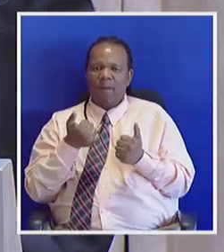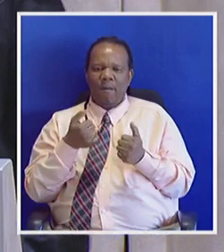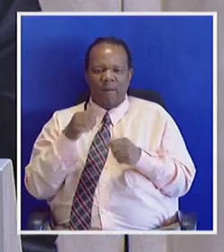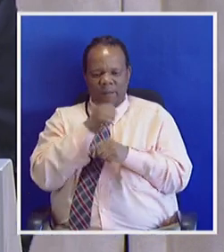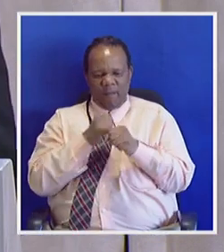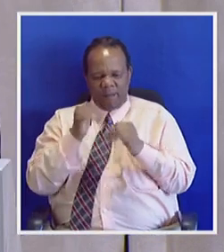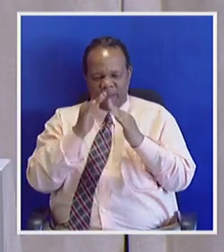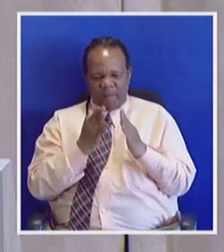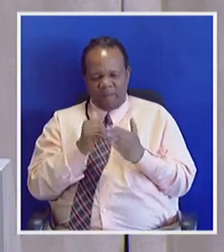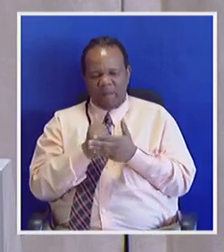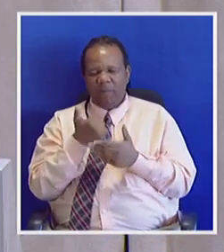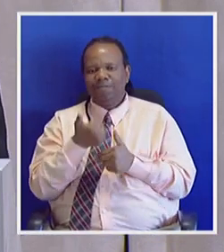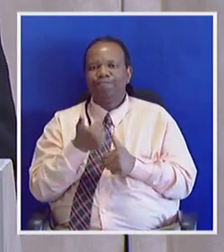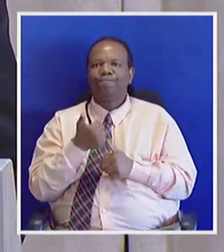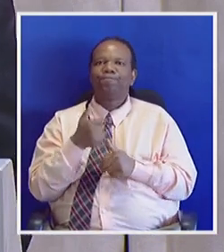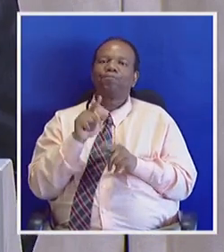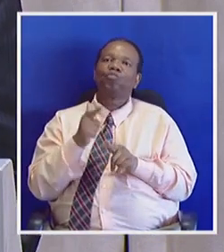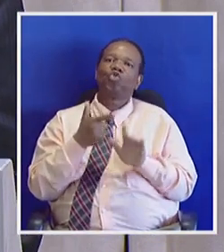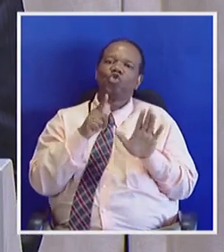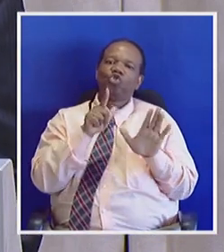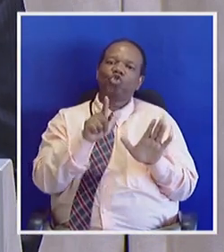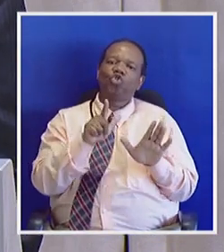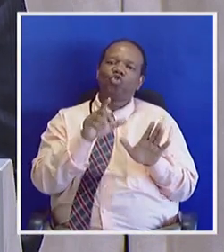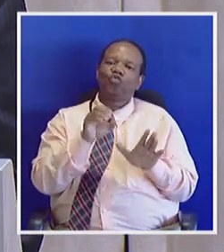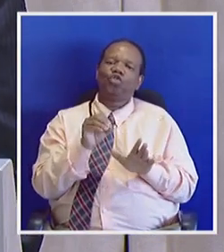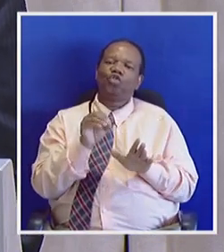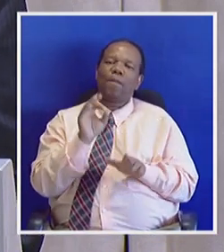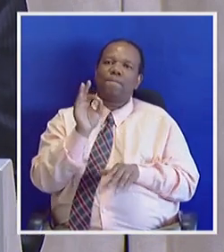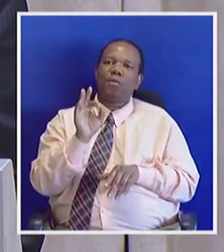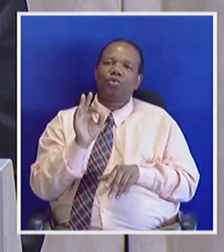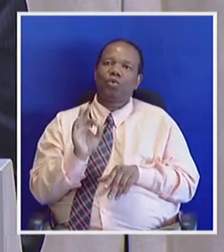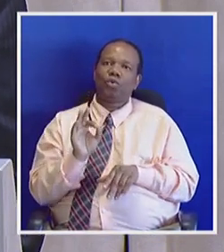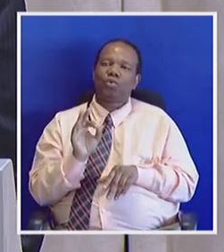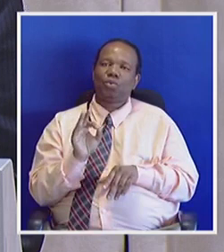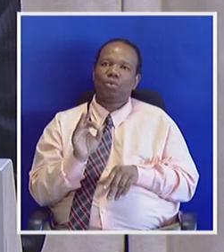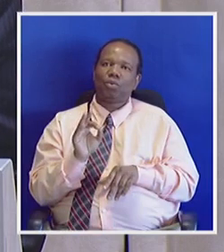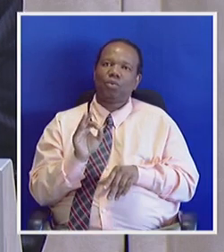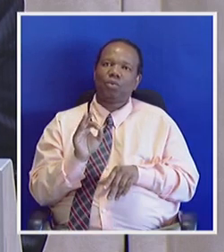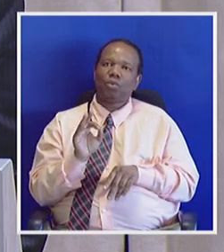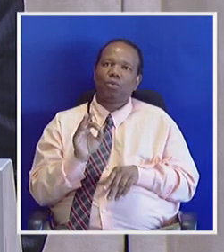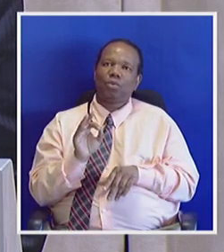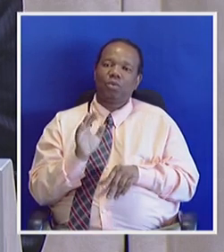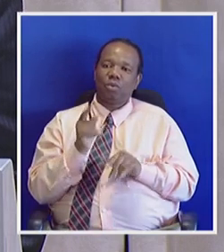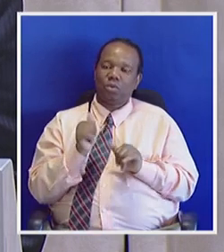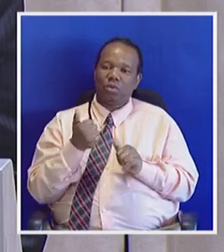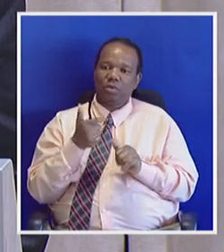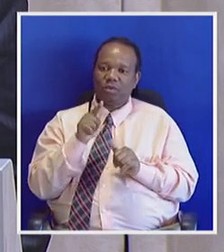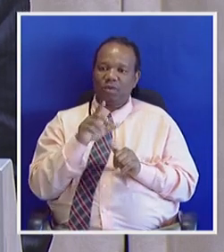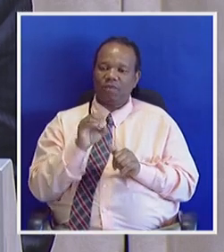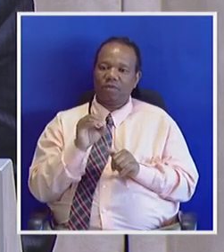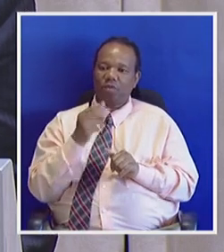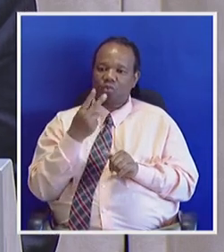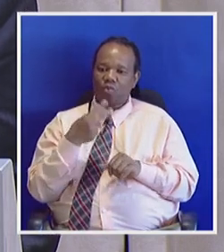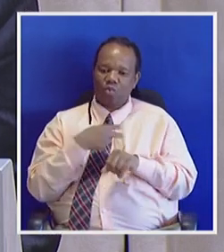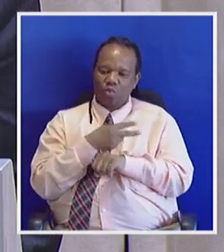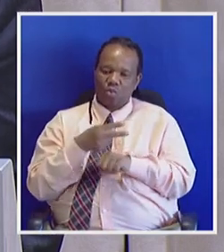at the level of, I think, 70% of the minimum wage for a set period of 2 years,